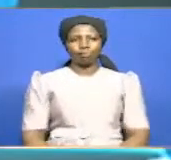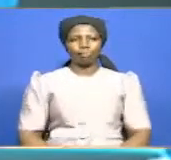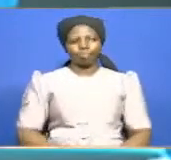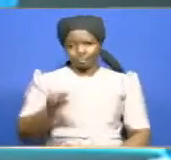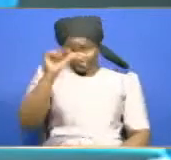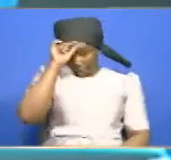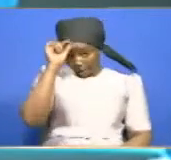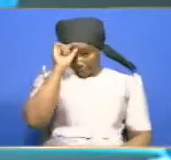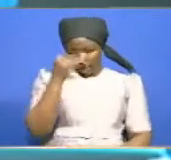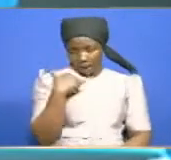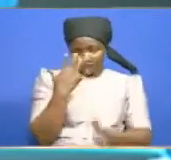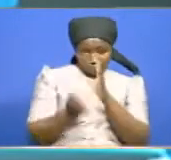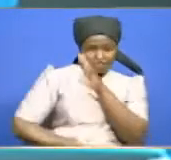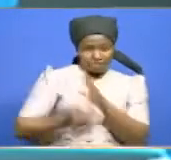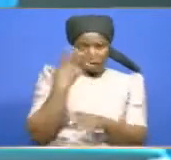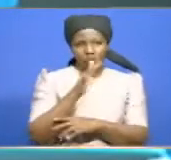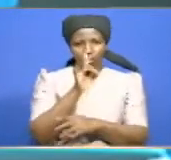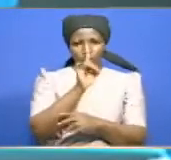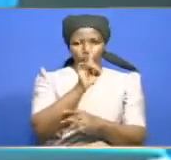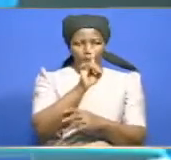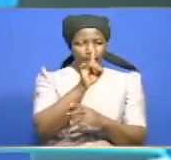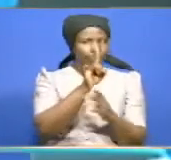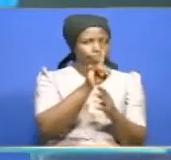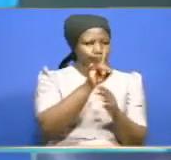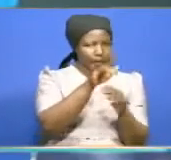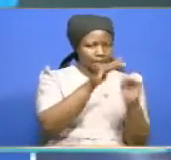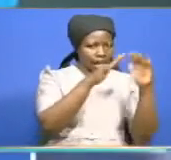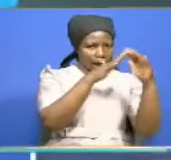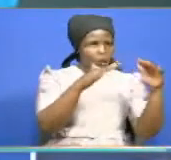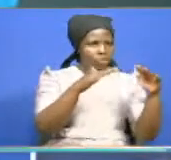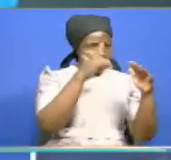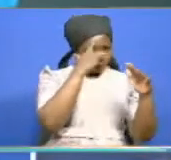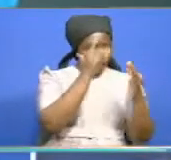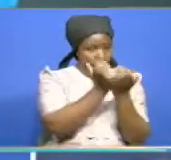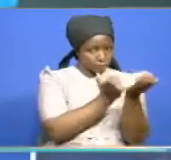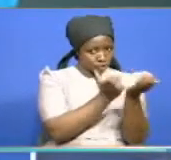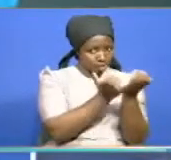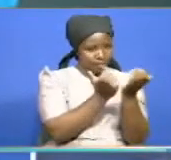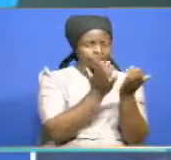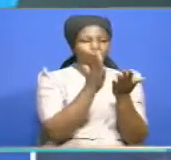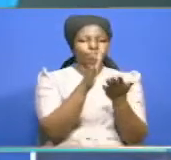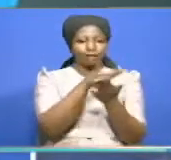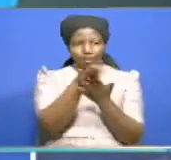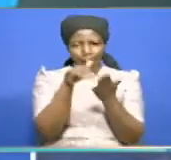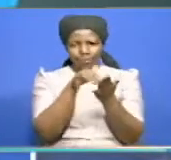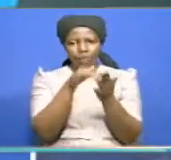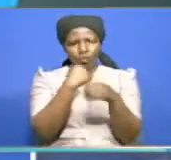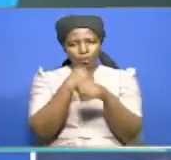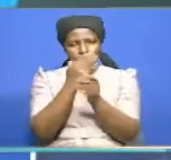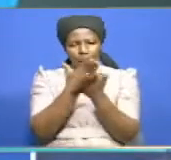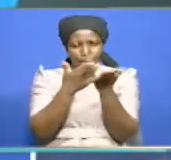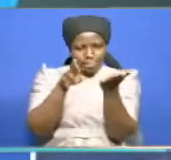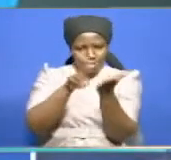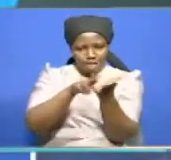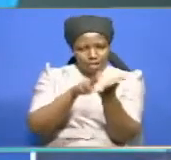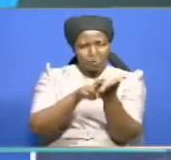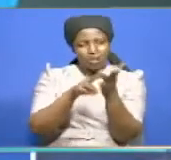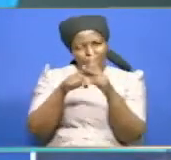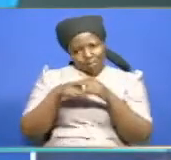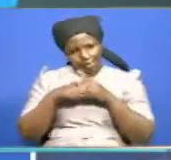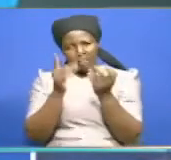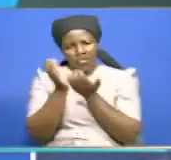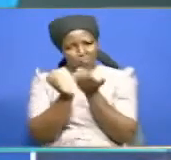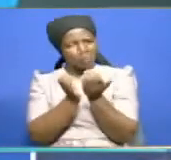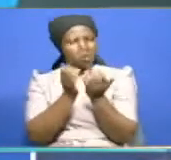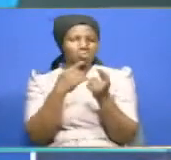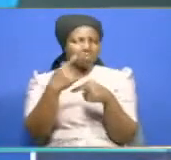The government has launched one-stop business centers to hasten the process of registration and starting off